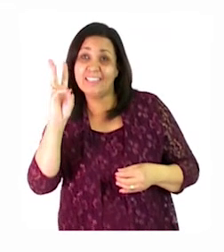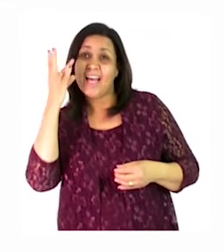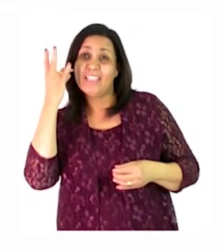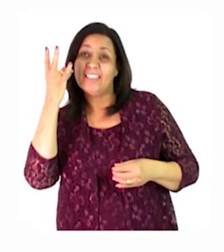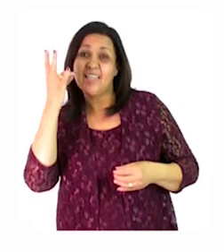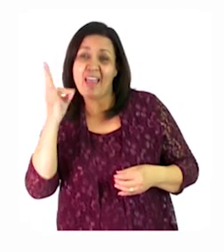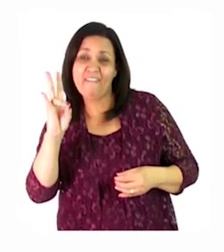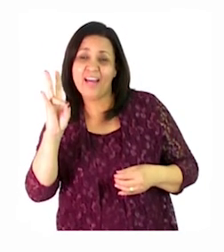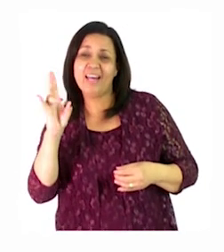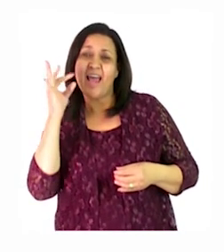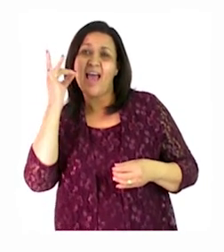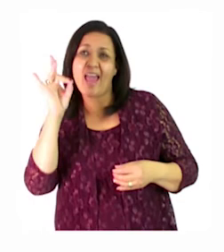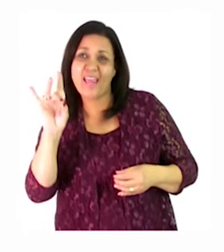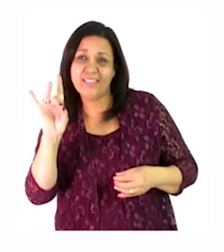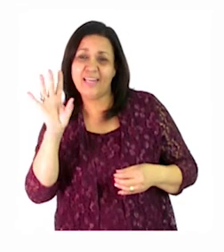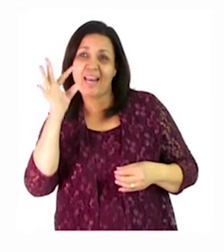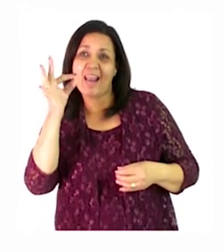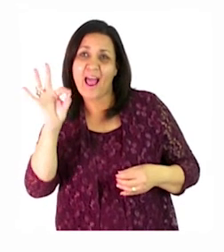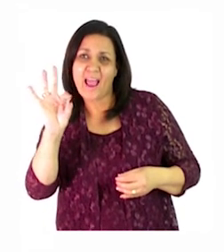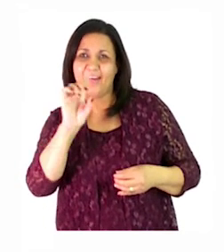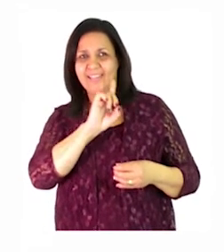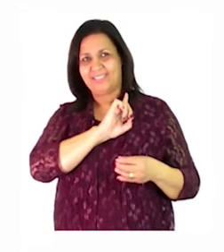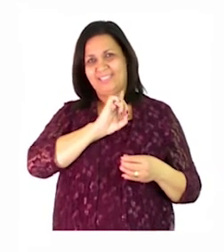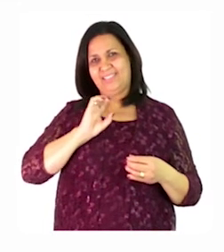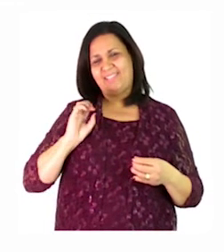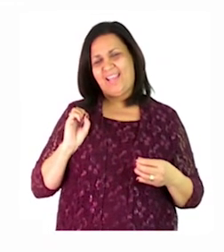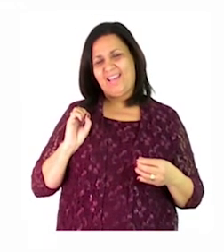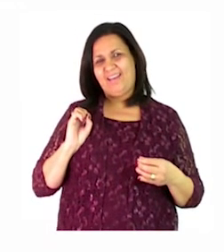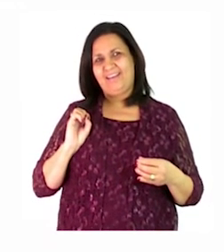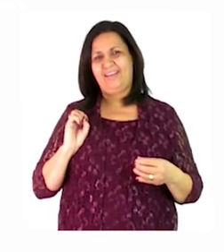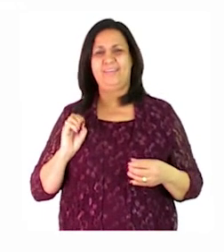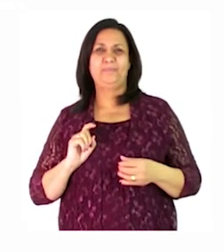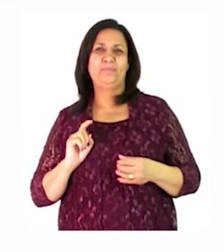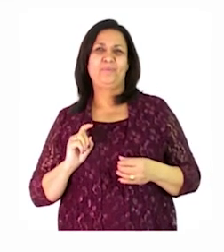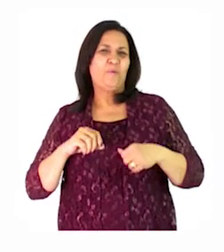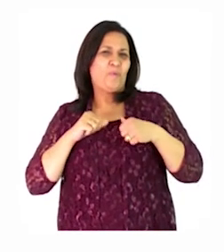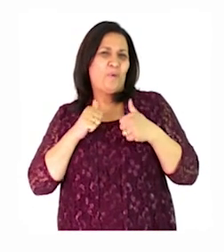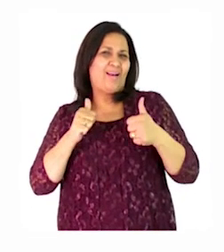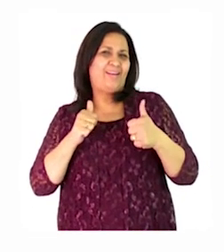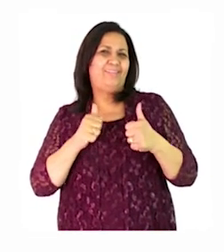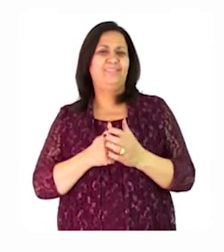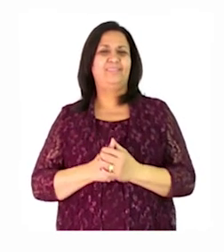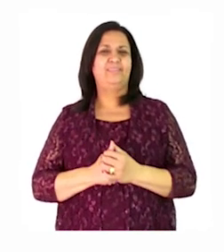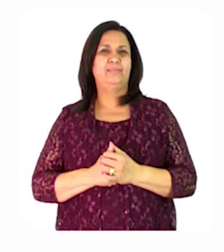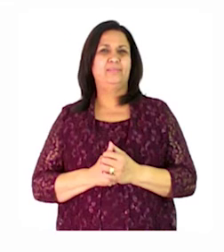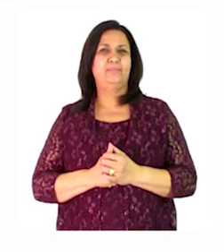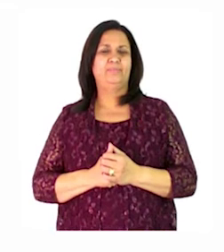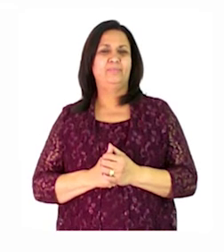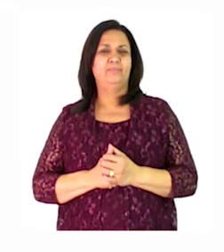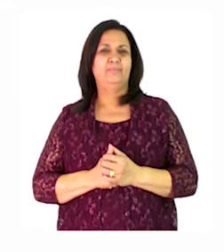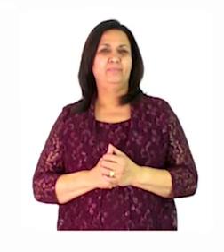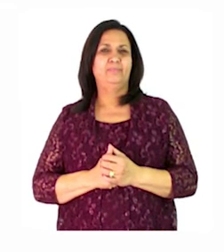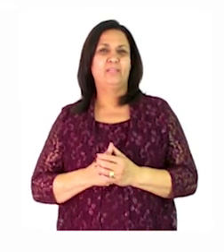7, 8, 9, 10. Well done. Now I would like you